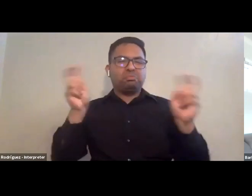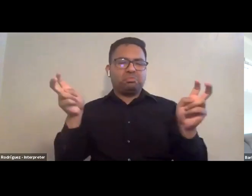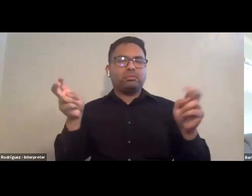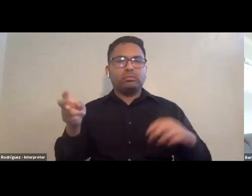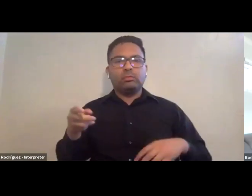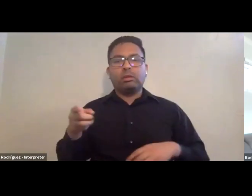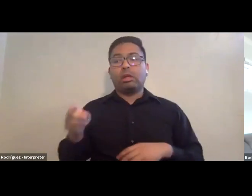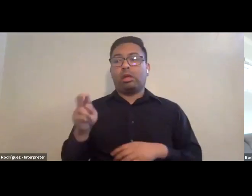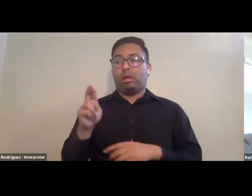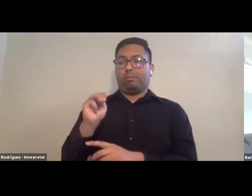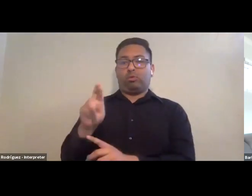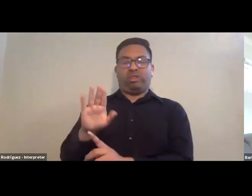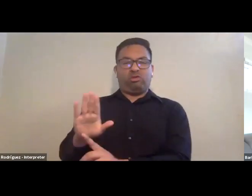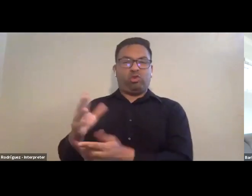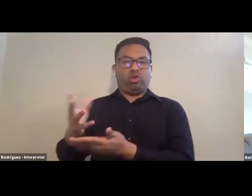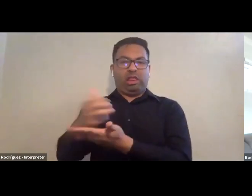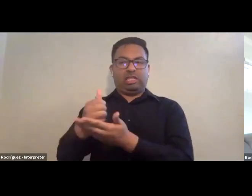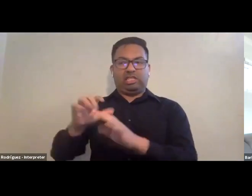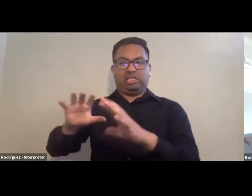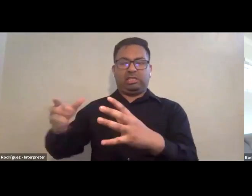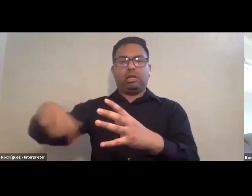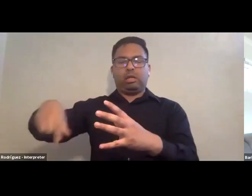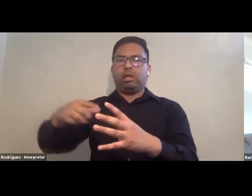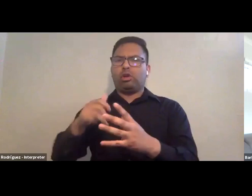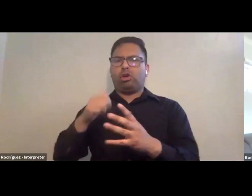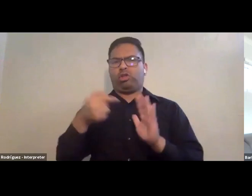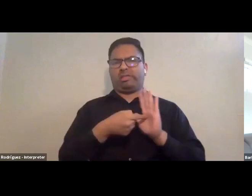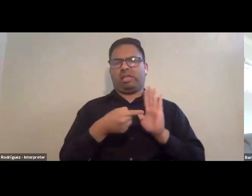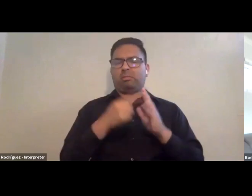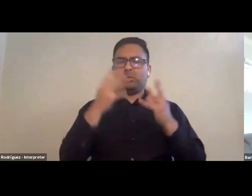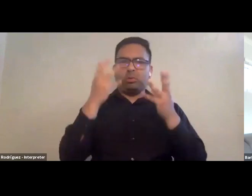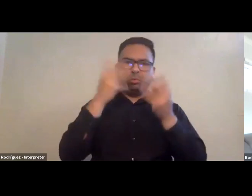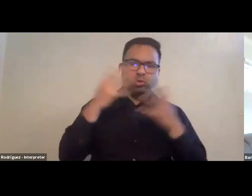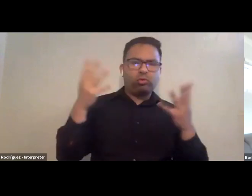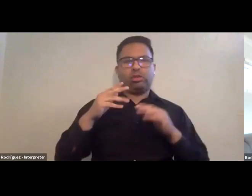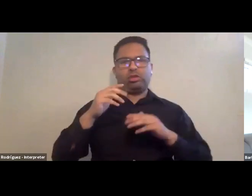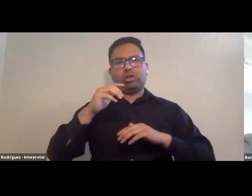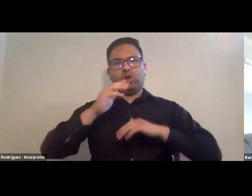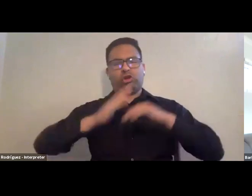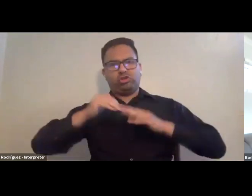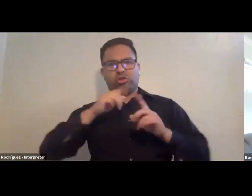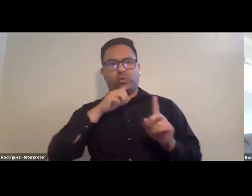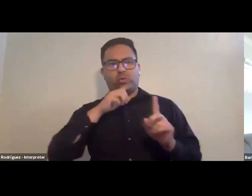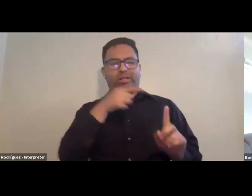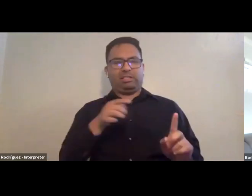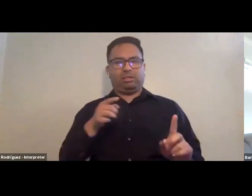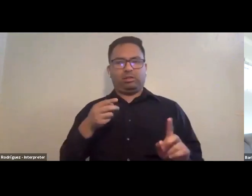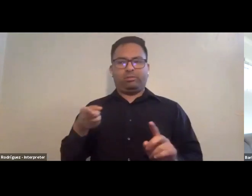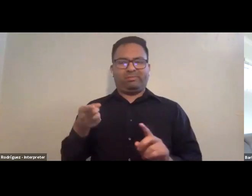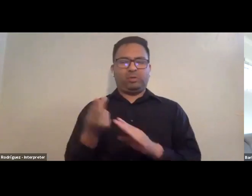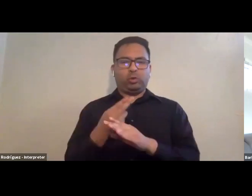Randall collection is another example of the beauty and architecture Margaret uses to make sure that voices that